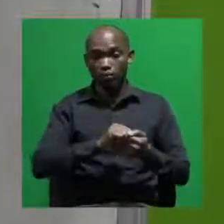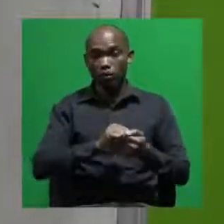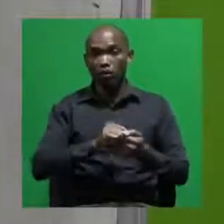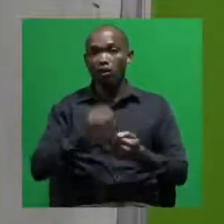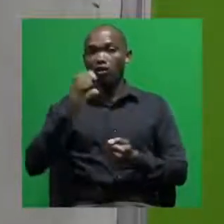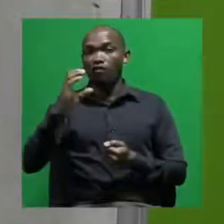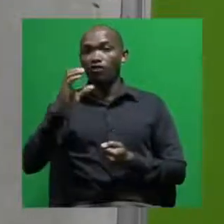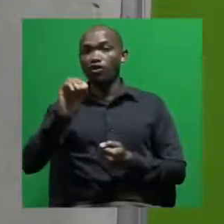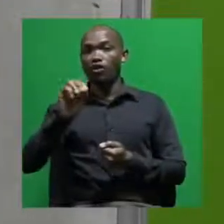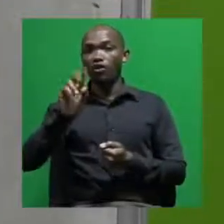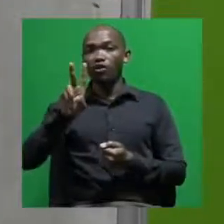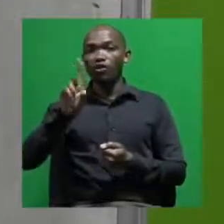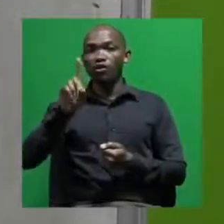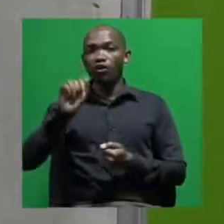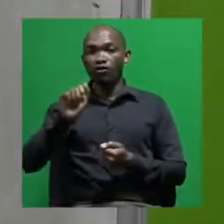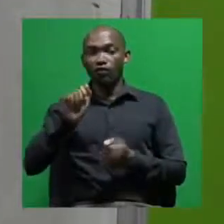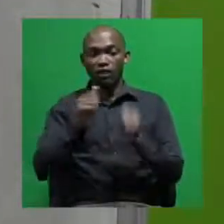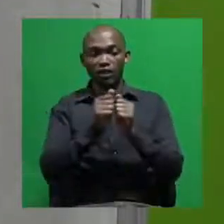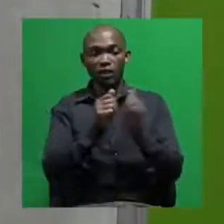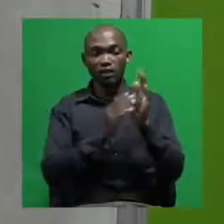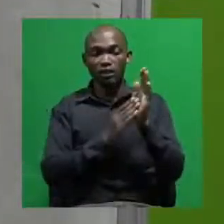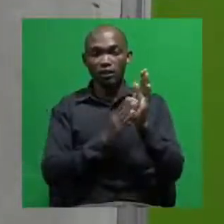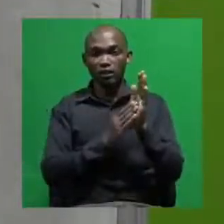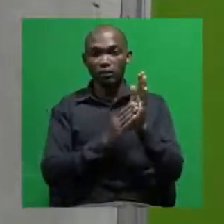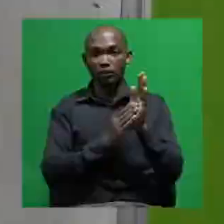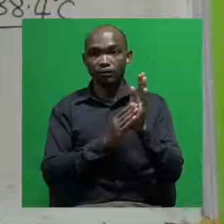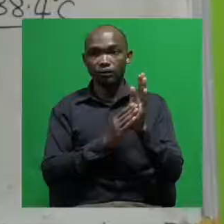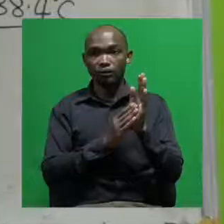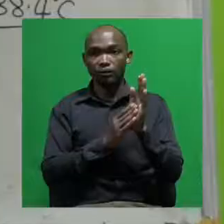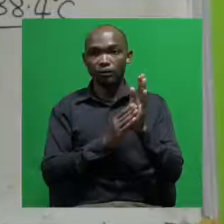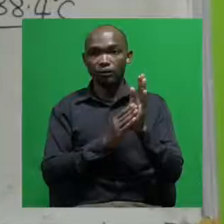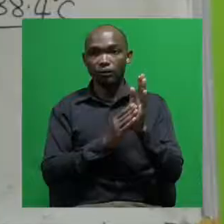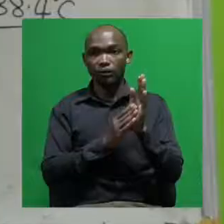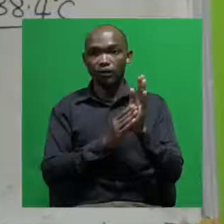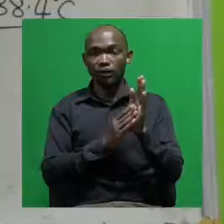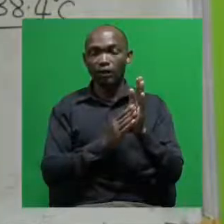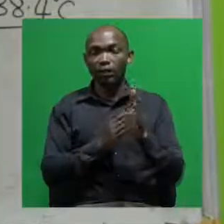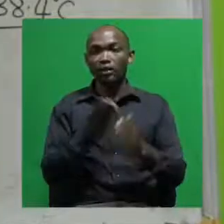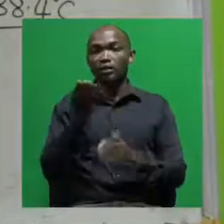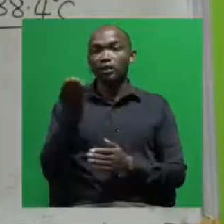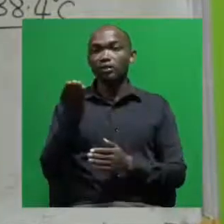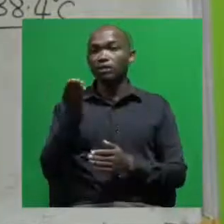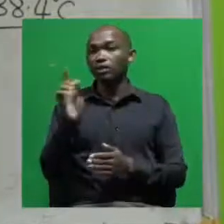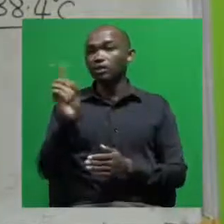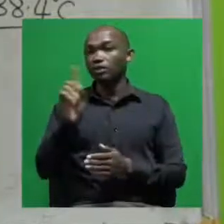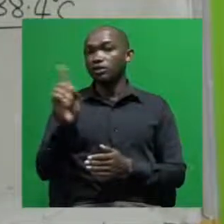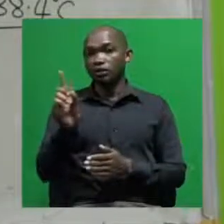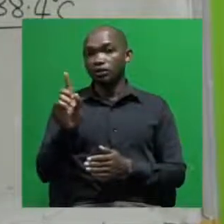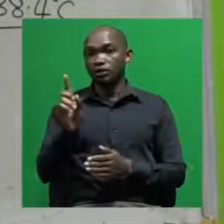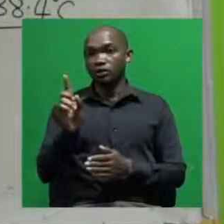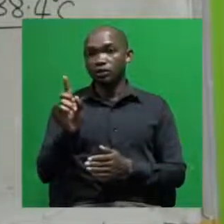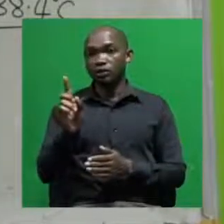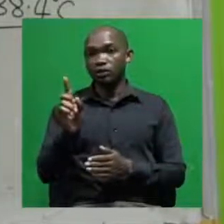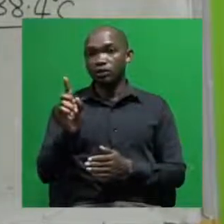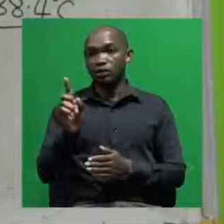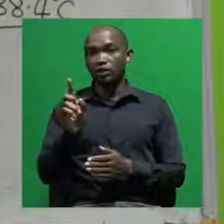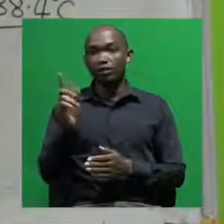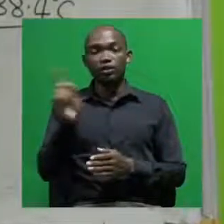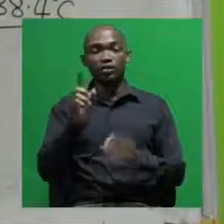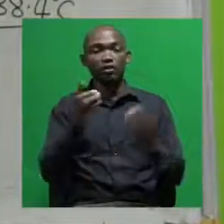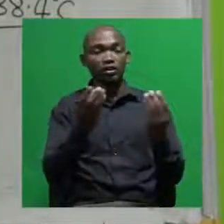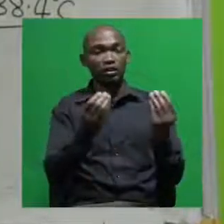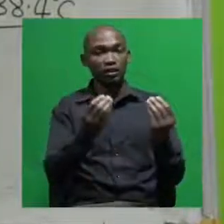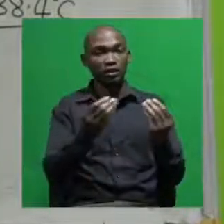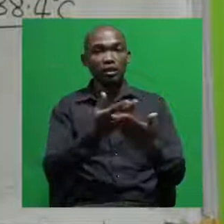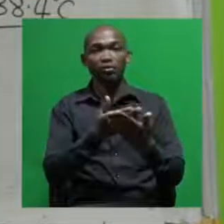while this one is not easy because we have to avoid the touching